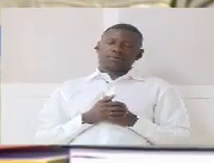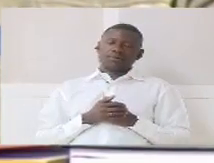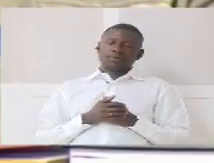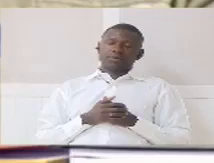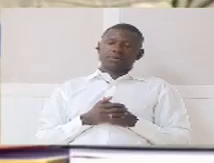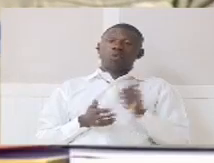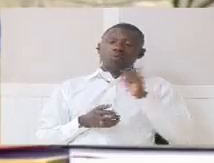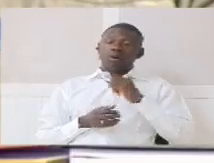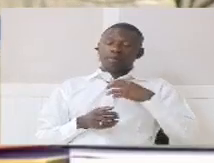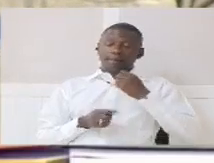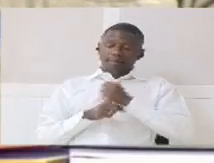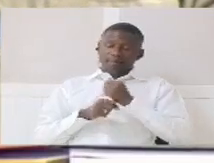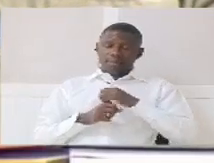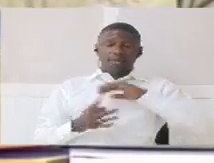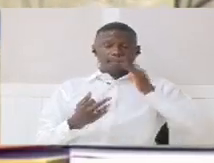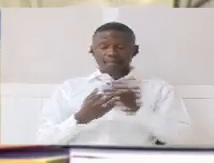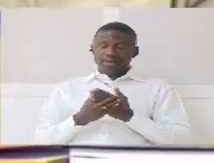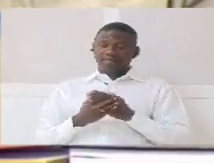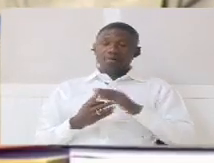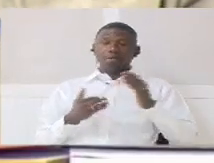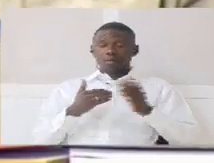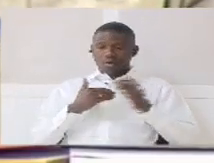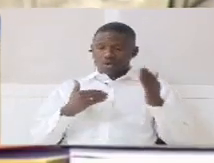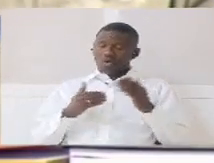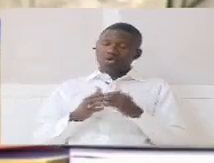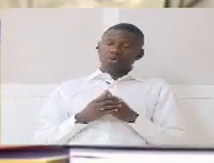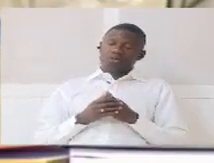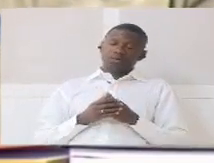What made me believe that more?